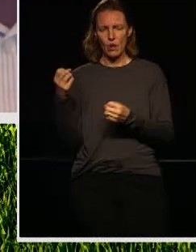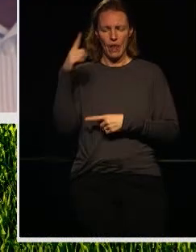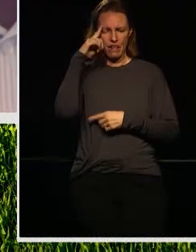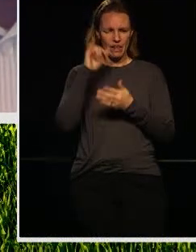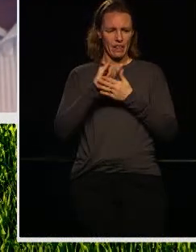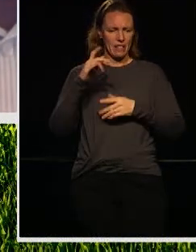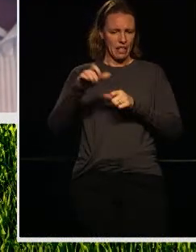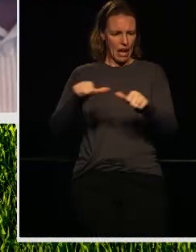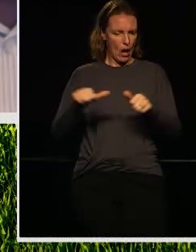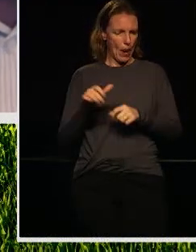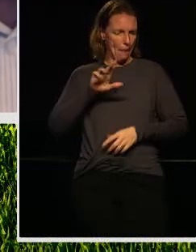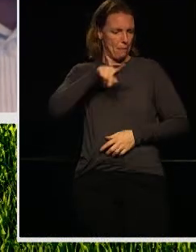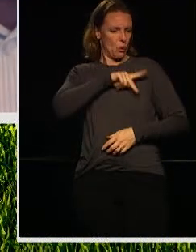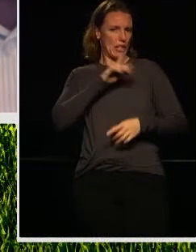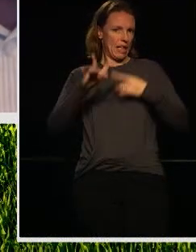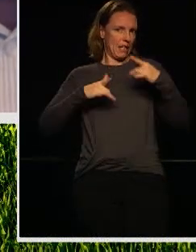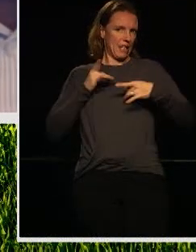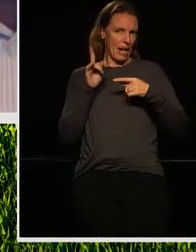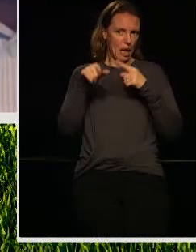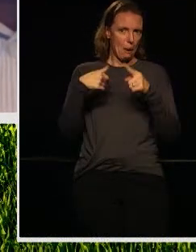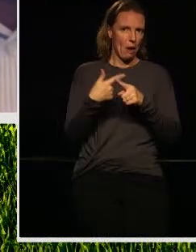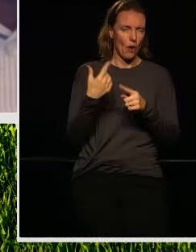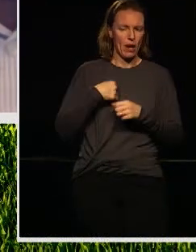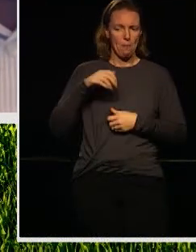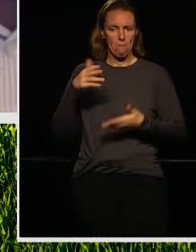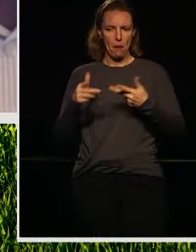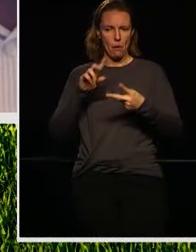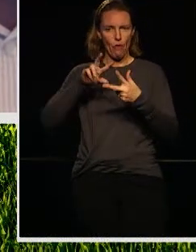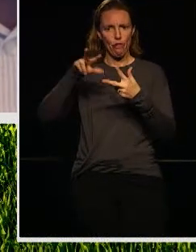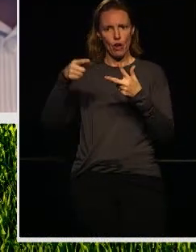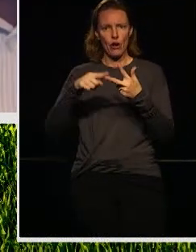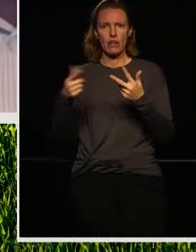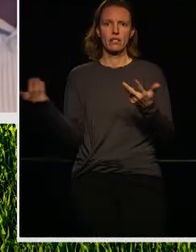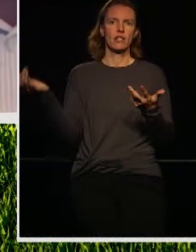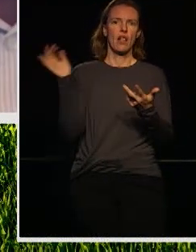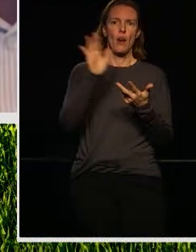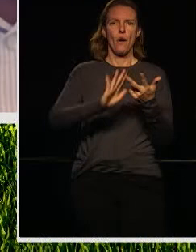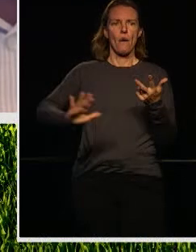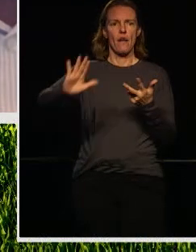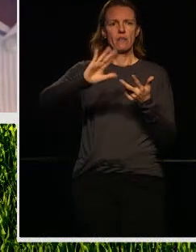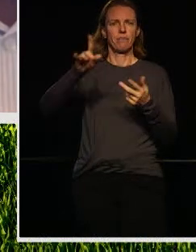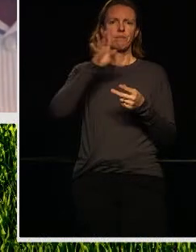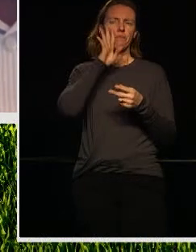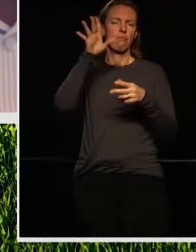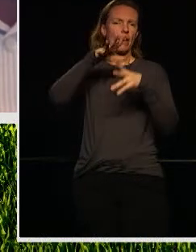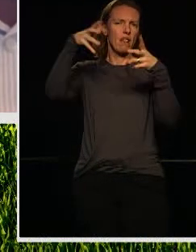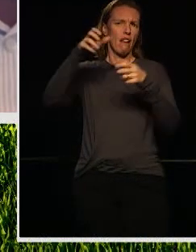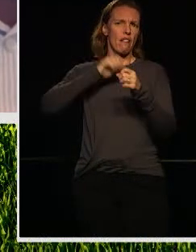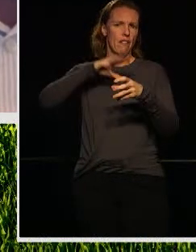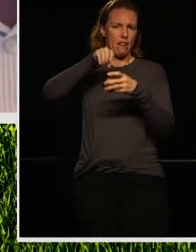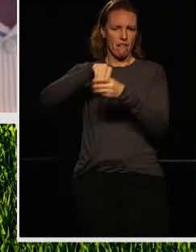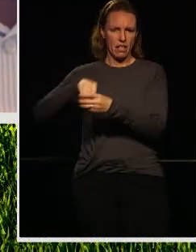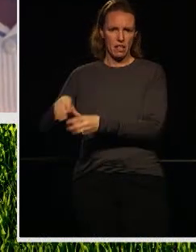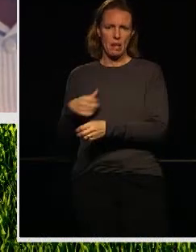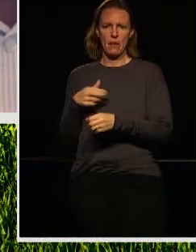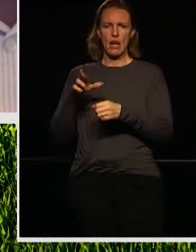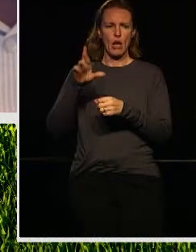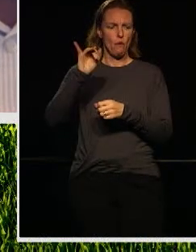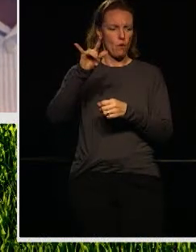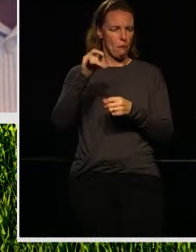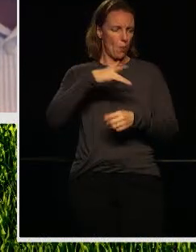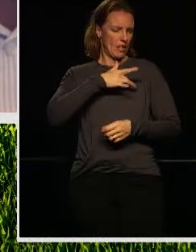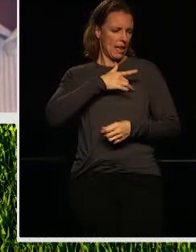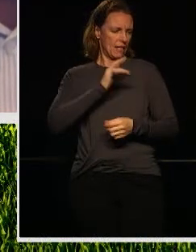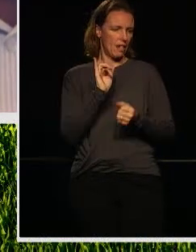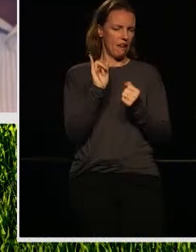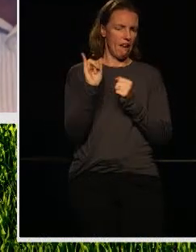excited about. And maybe the third area I would say is around, I think there's been a lot of investment in remote sensing and, being